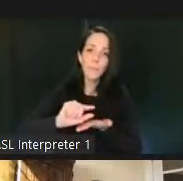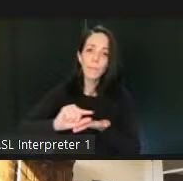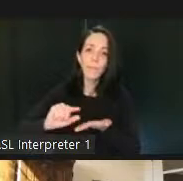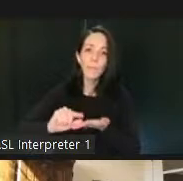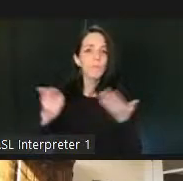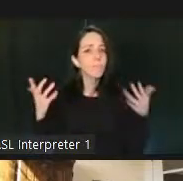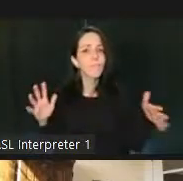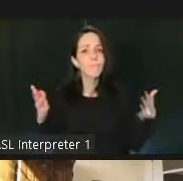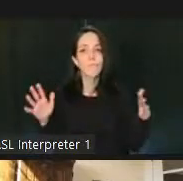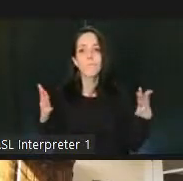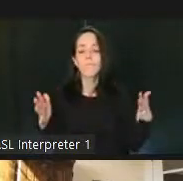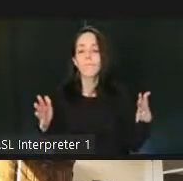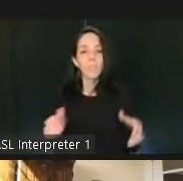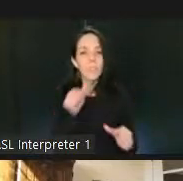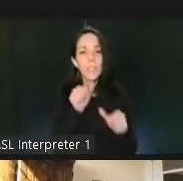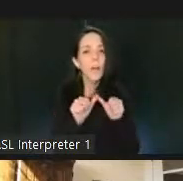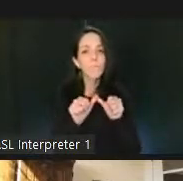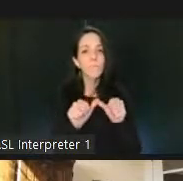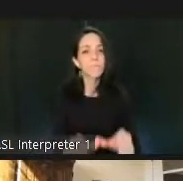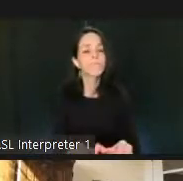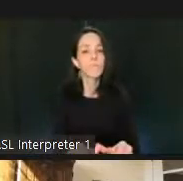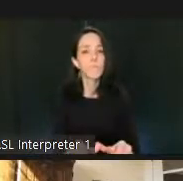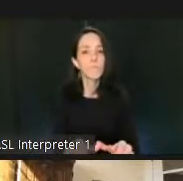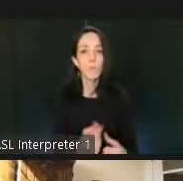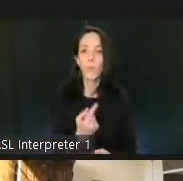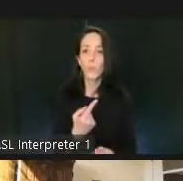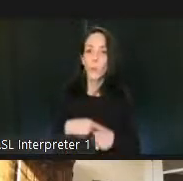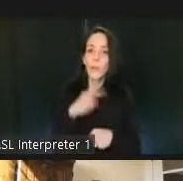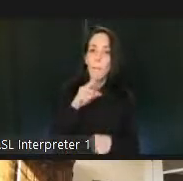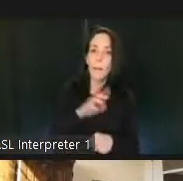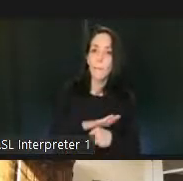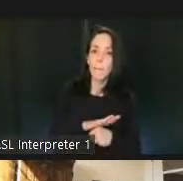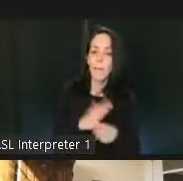of the MSTIP commitment that was made for this community.